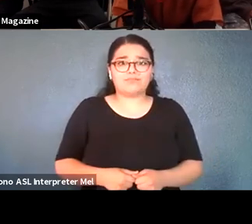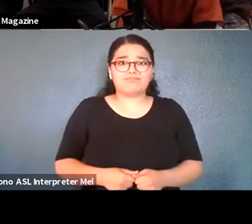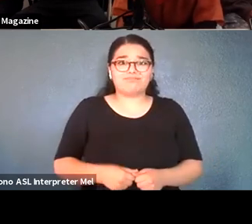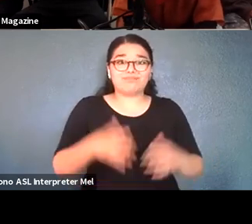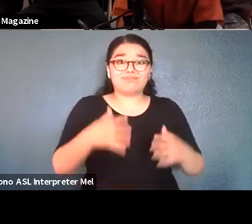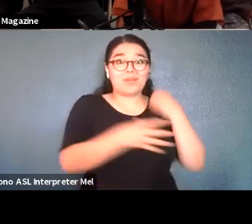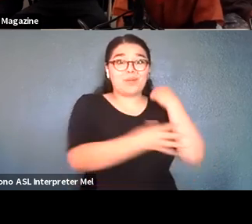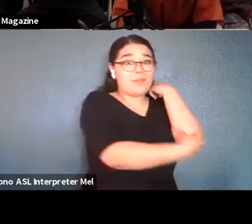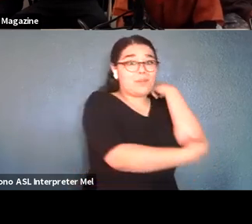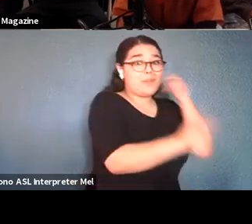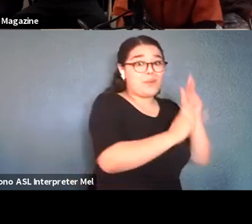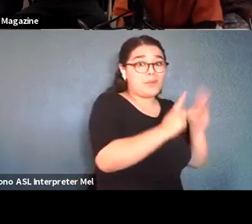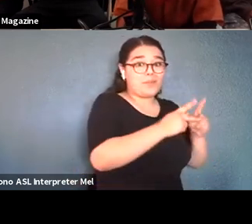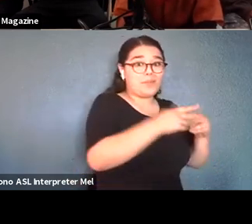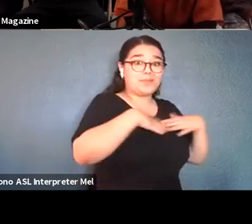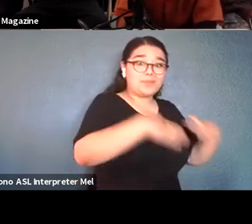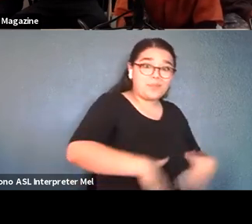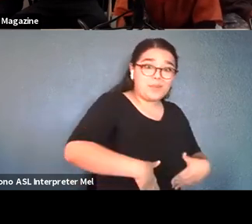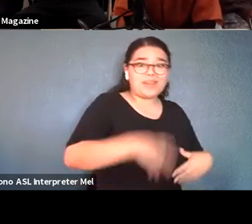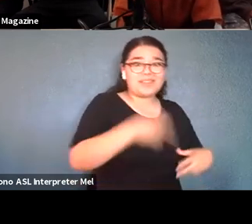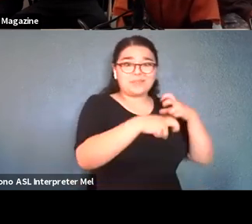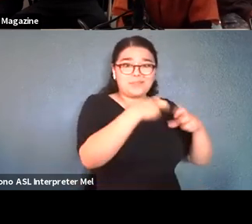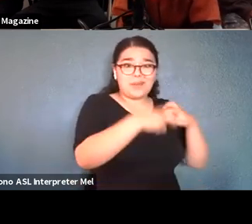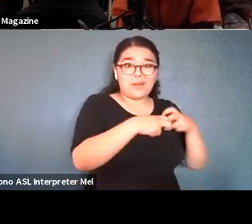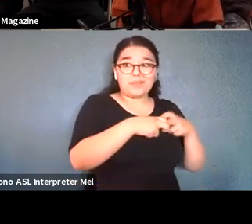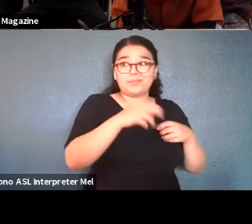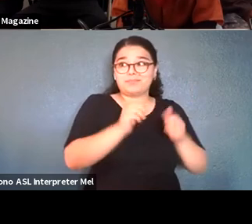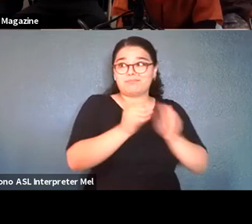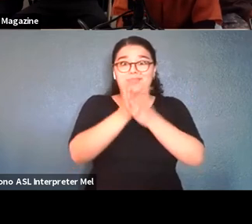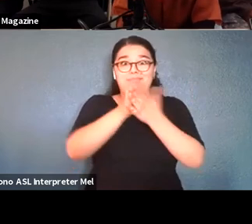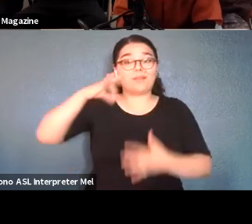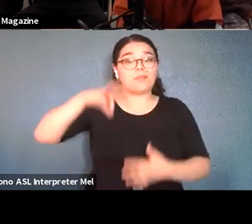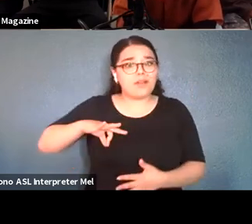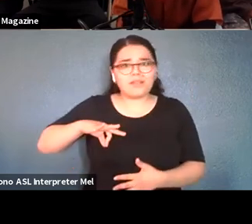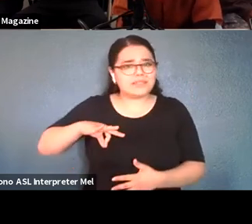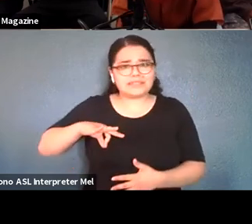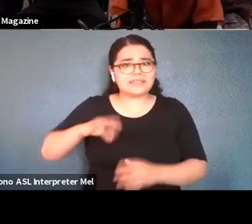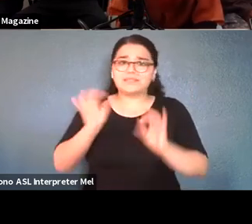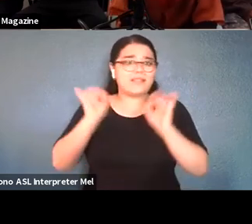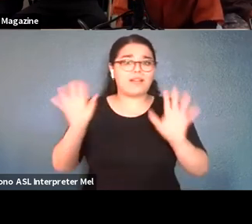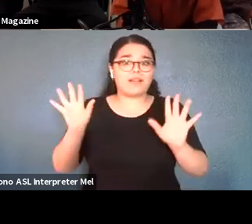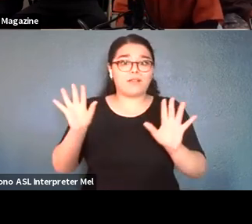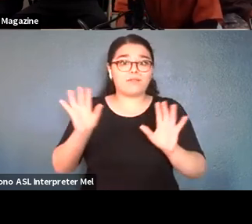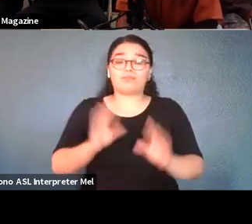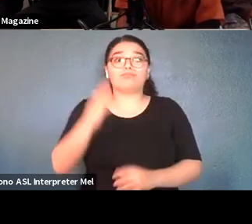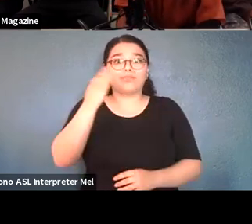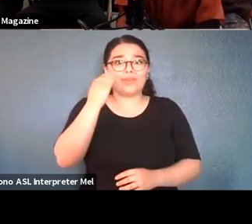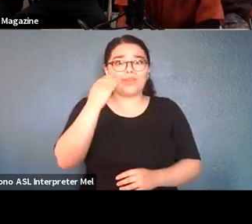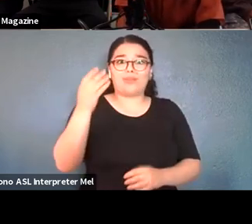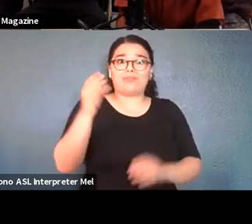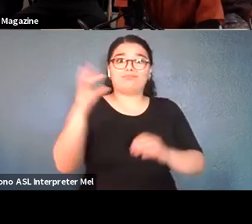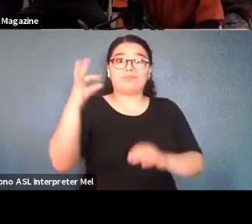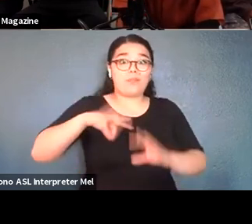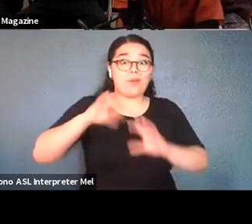and problems for profit, which is what the charity industrial complex does, the non-profiteering